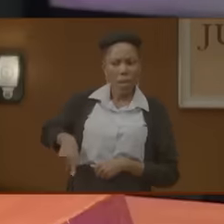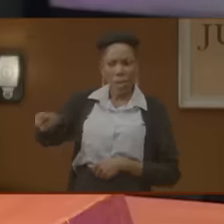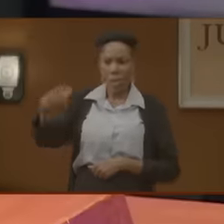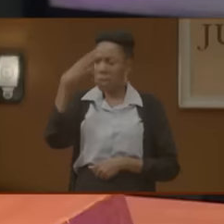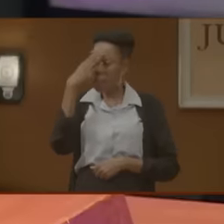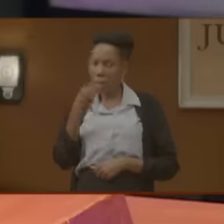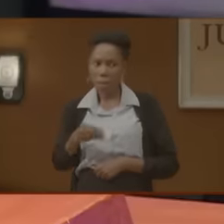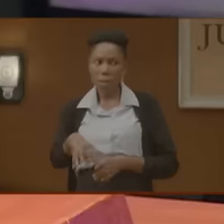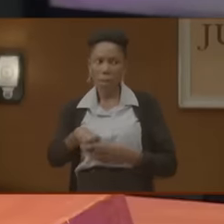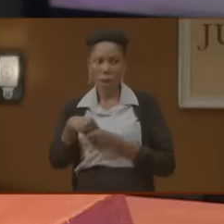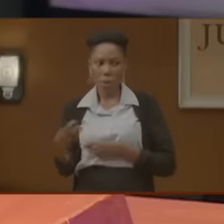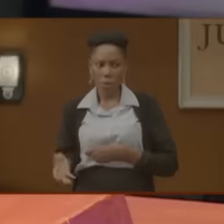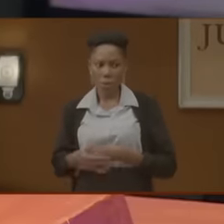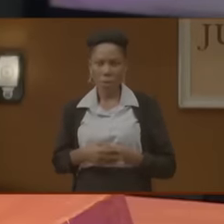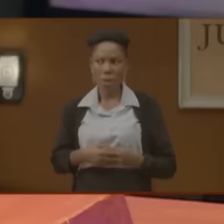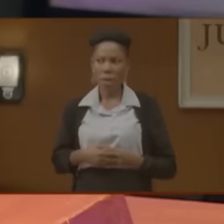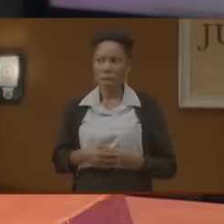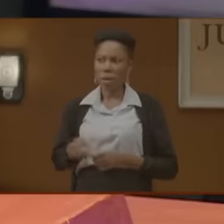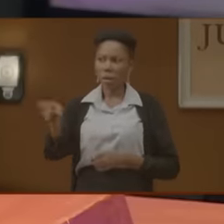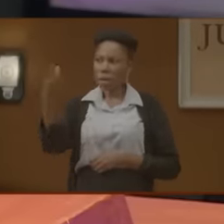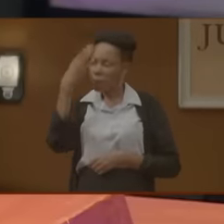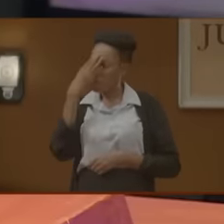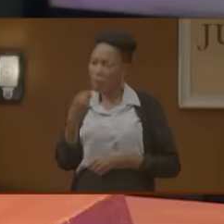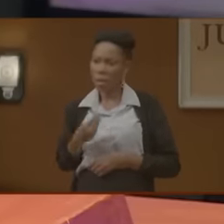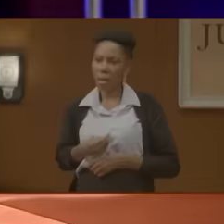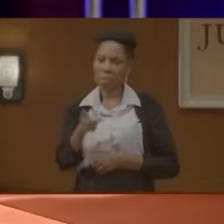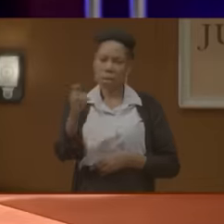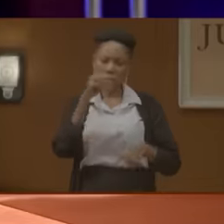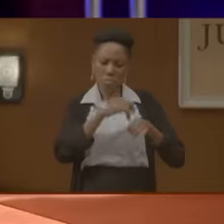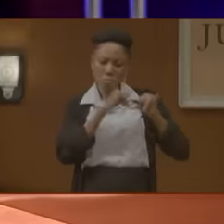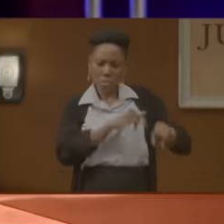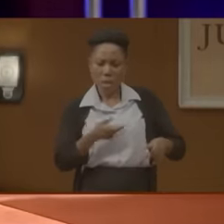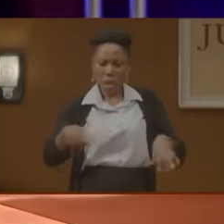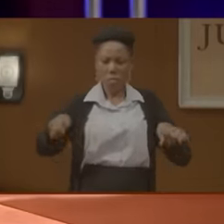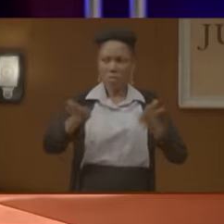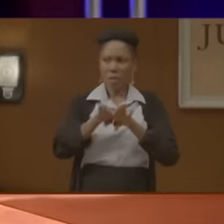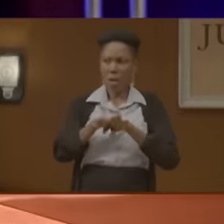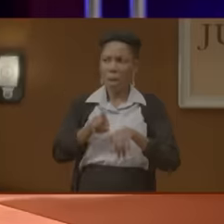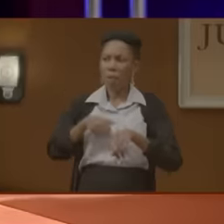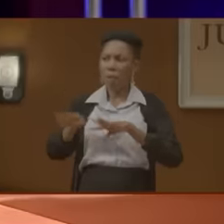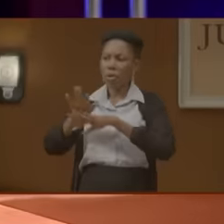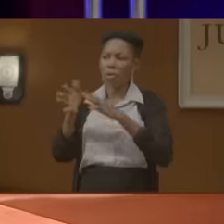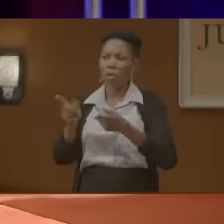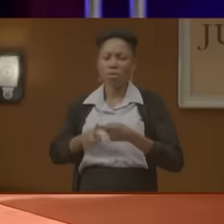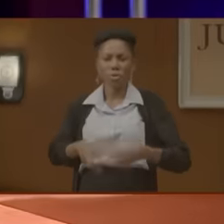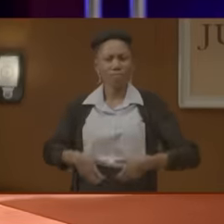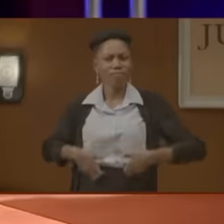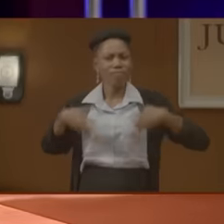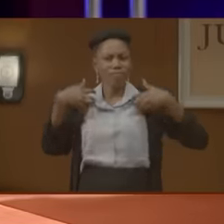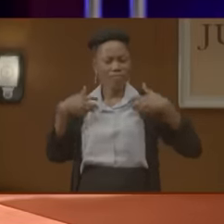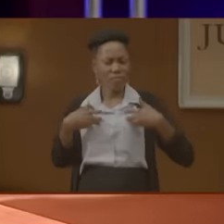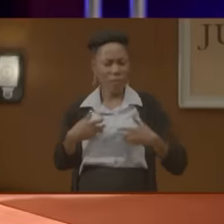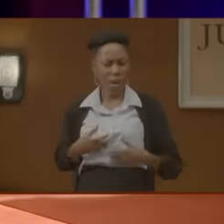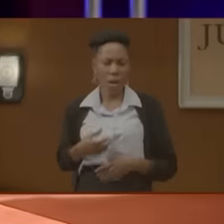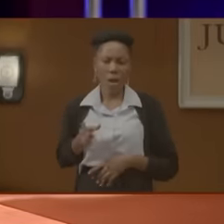slept outside. Your house? Yes, the house. And she would stay inside. More than twice I slept outside. But I tried not to make issues about the whole thing. It was becoming